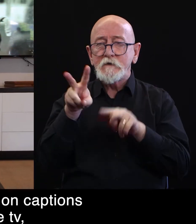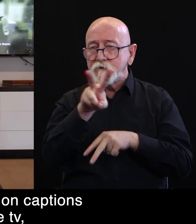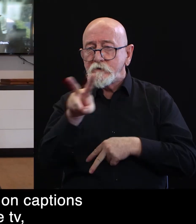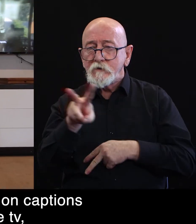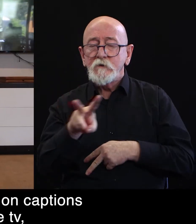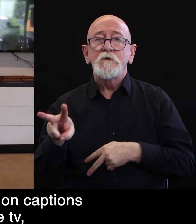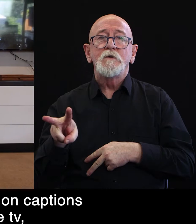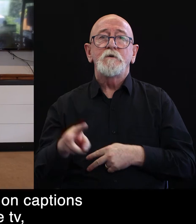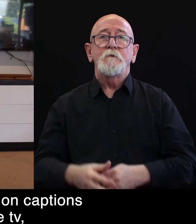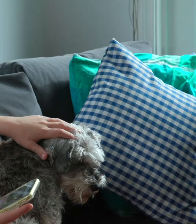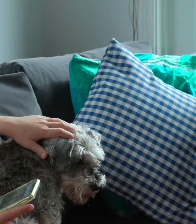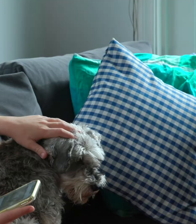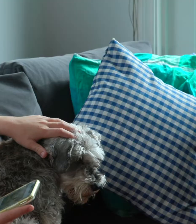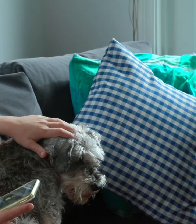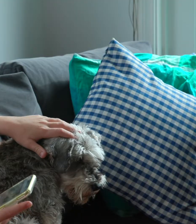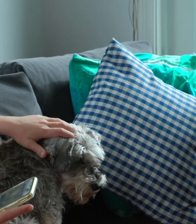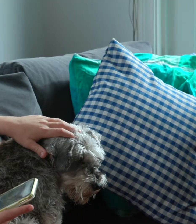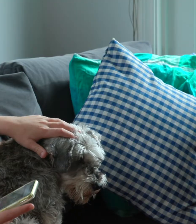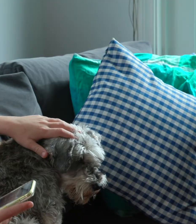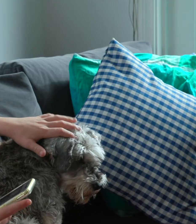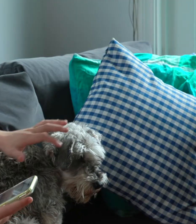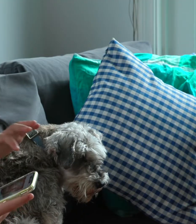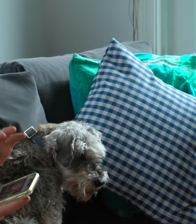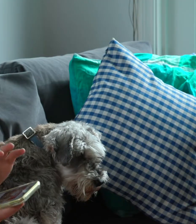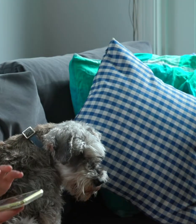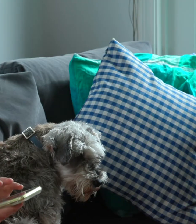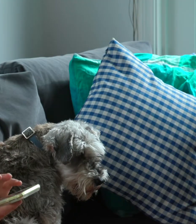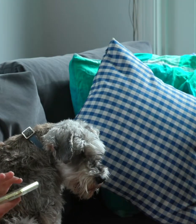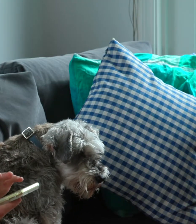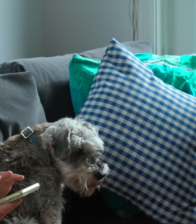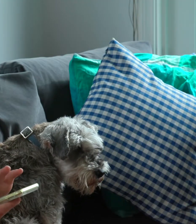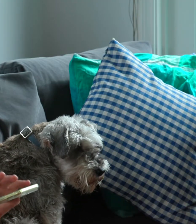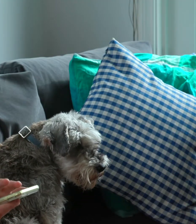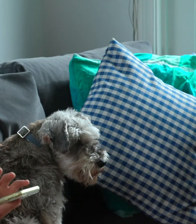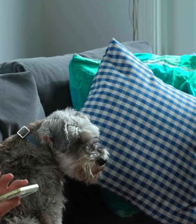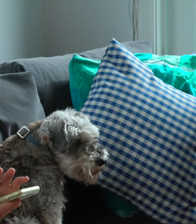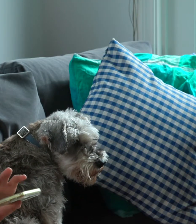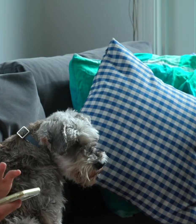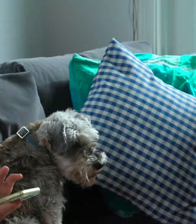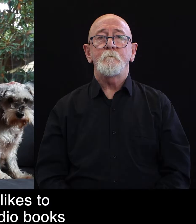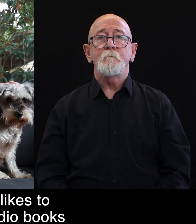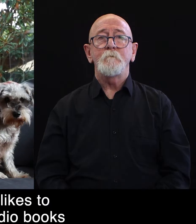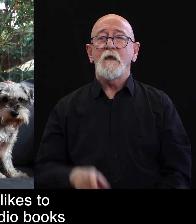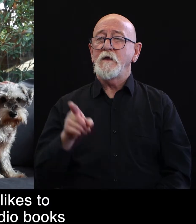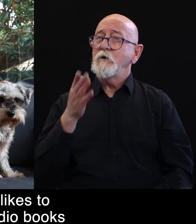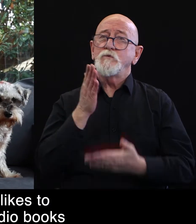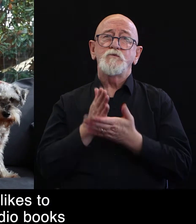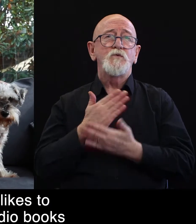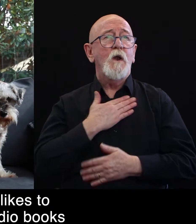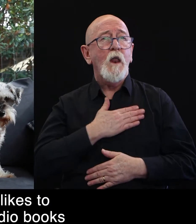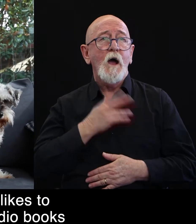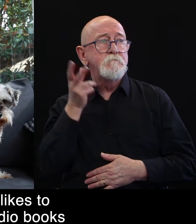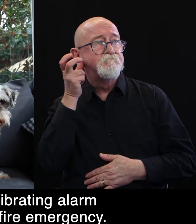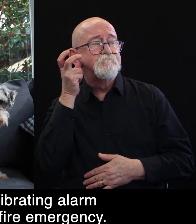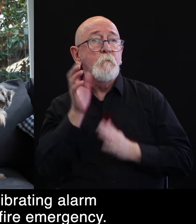captions on the TV. On screen, Lewis is sitting on the couch listening to an audio book on his iPhone. He really likes to listen to